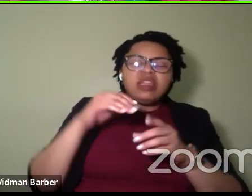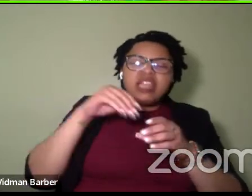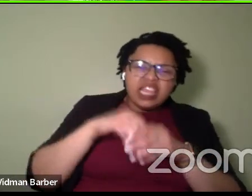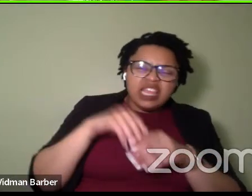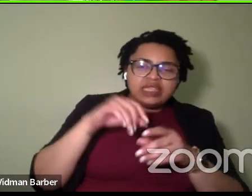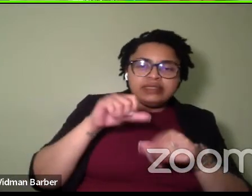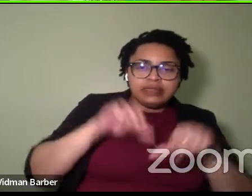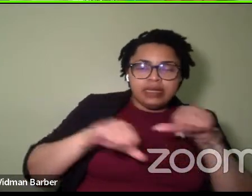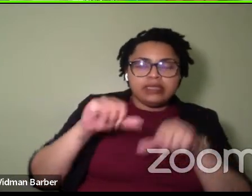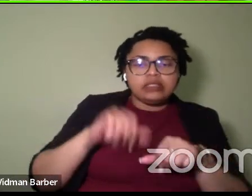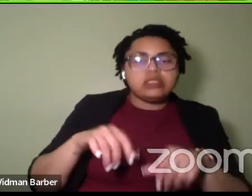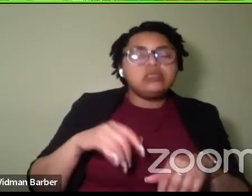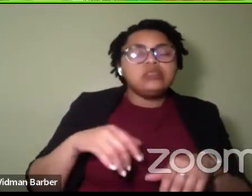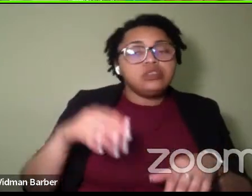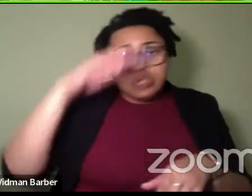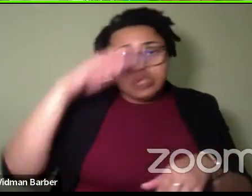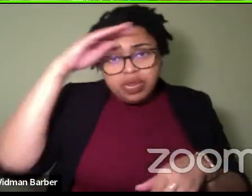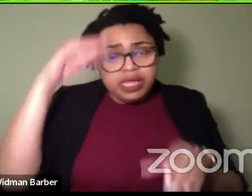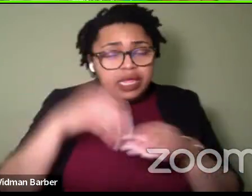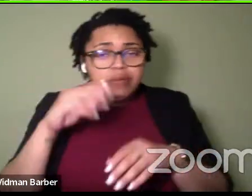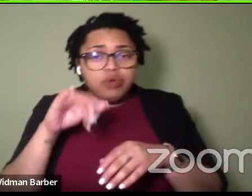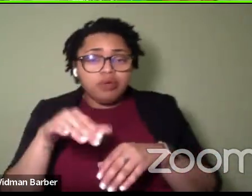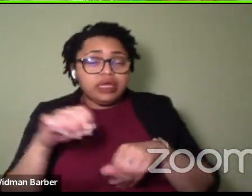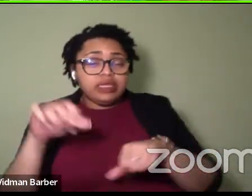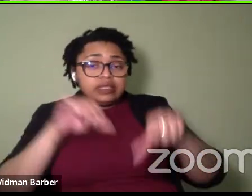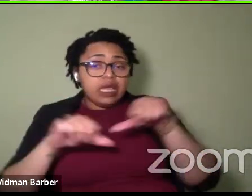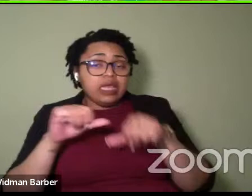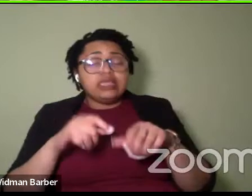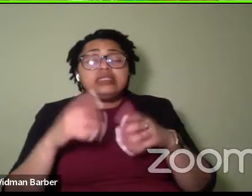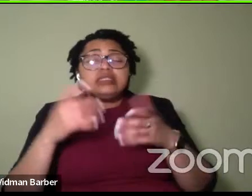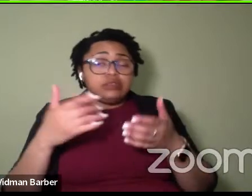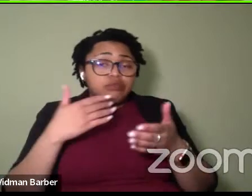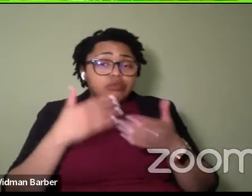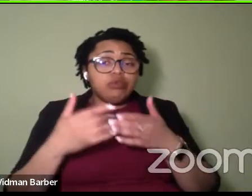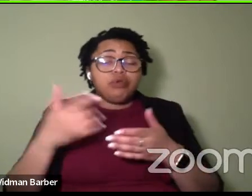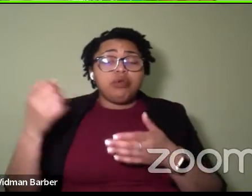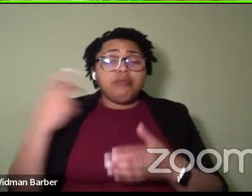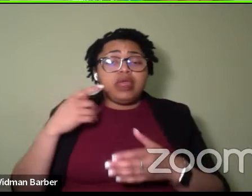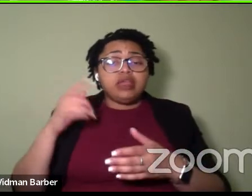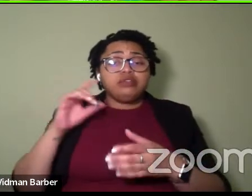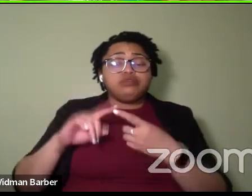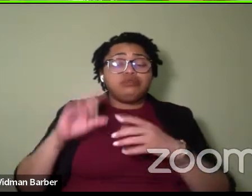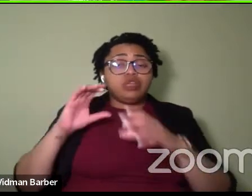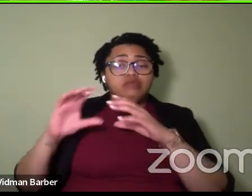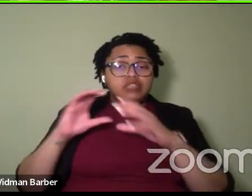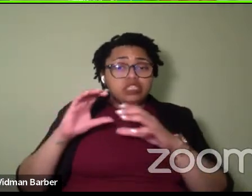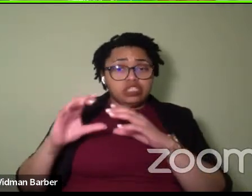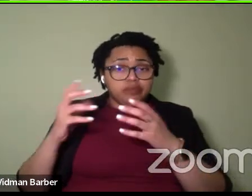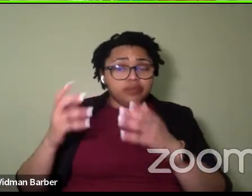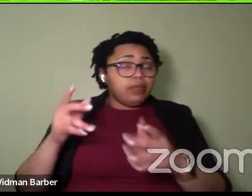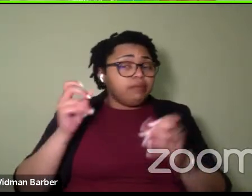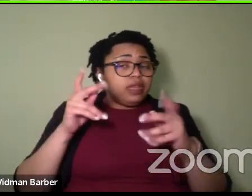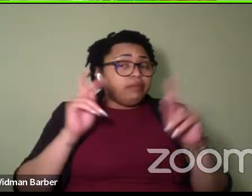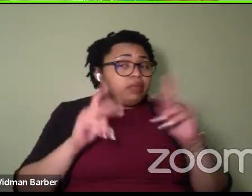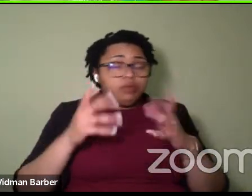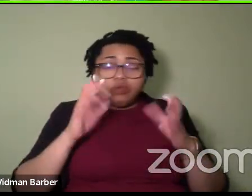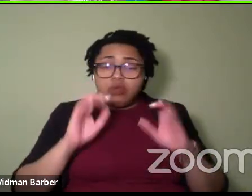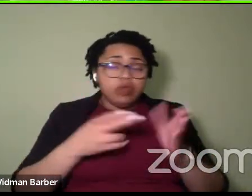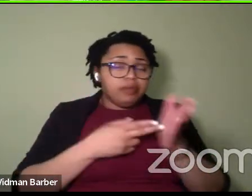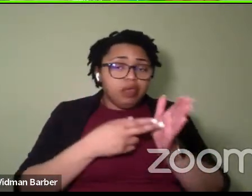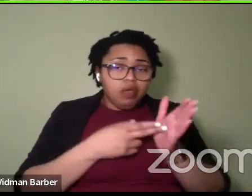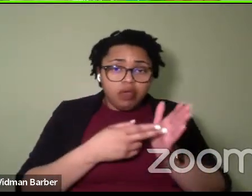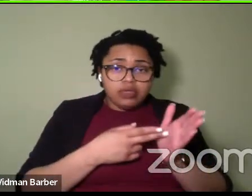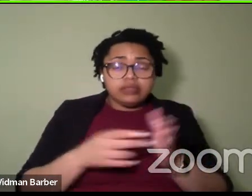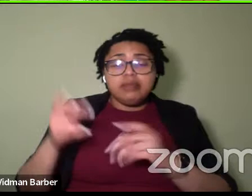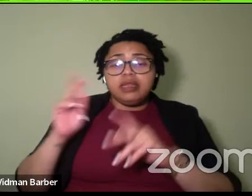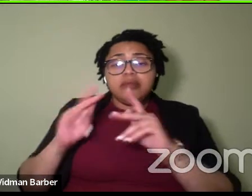why, going back to our conversations, many people do not want to tell the truth, right? Because people who are not doing what we have to do are